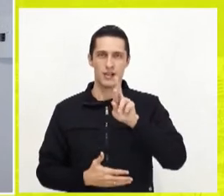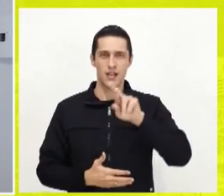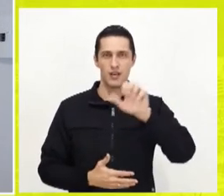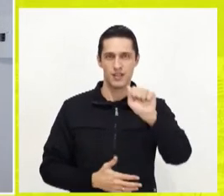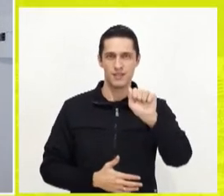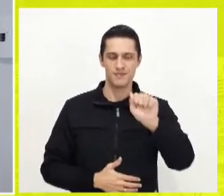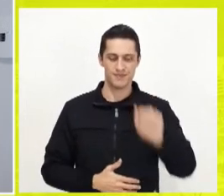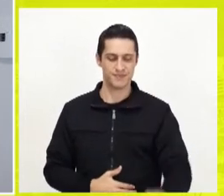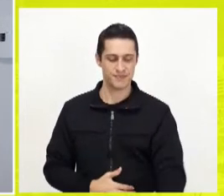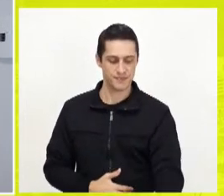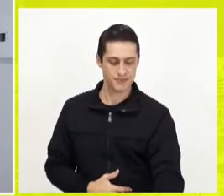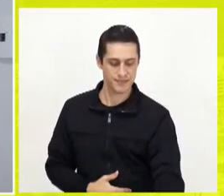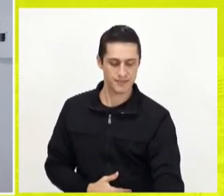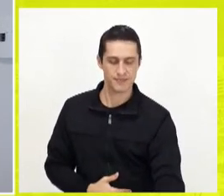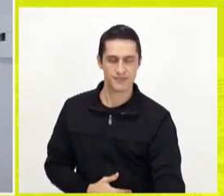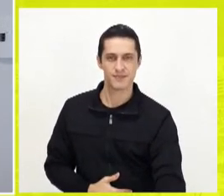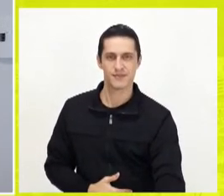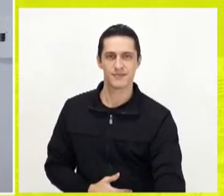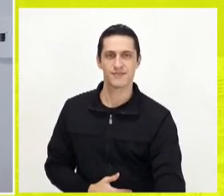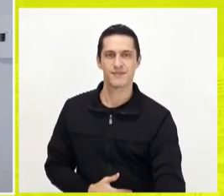the floor is yours